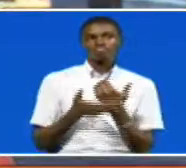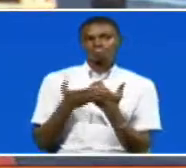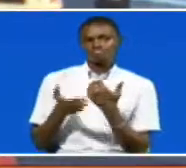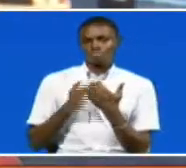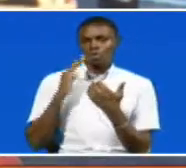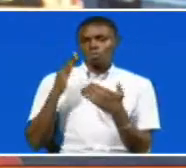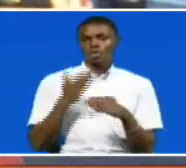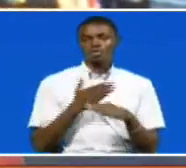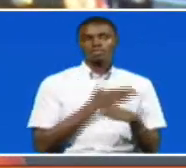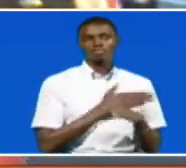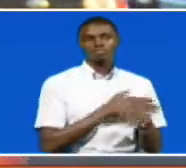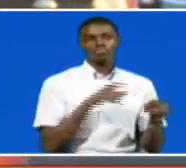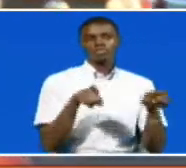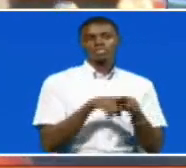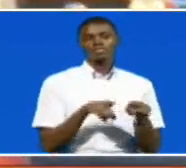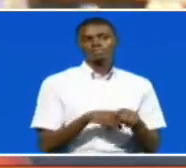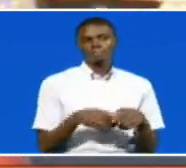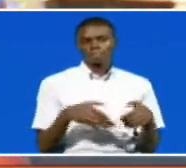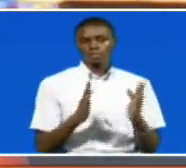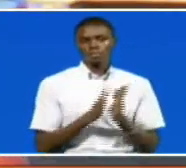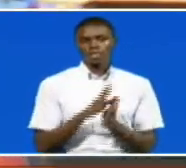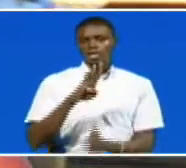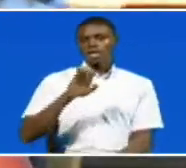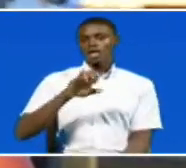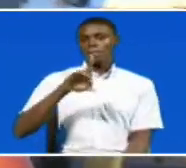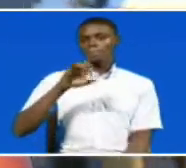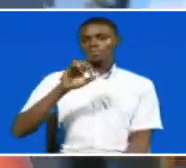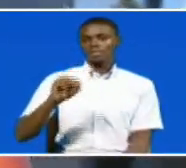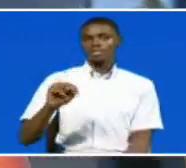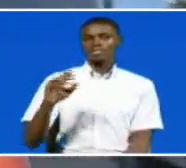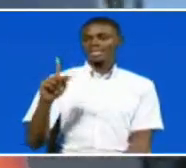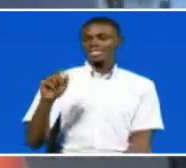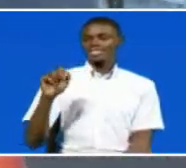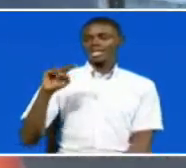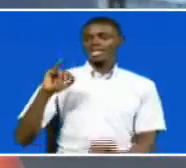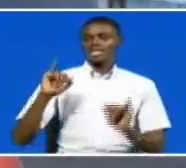be improved in the same regard. Beldin, Waliaula, KTN News, Kakuma.